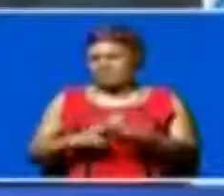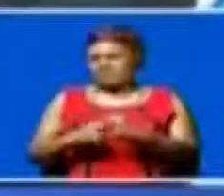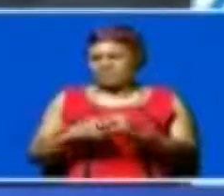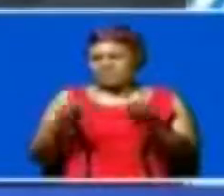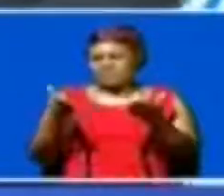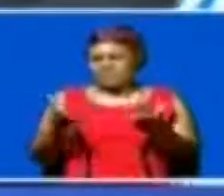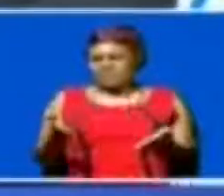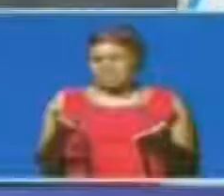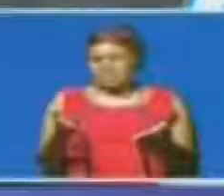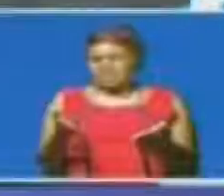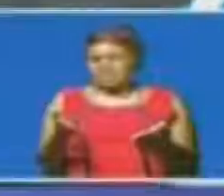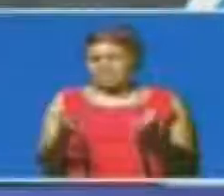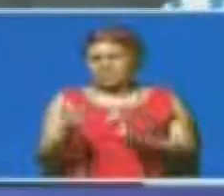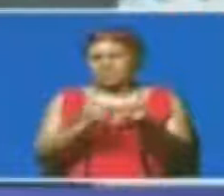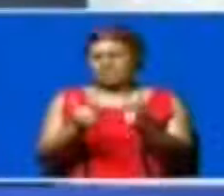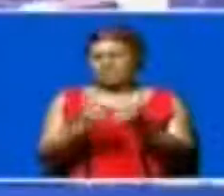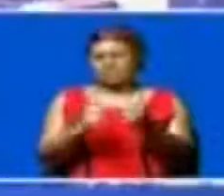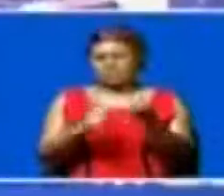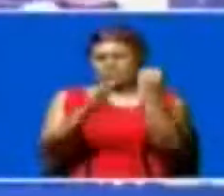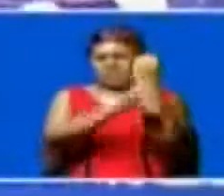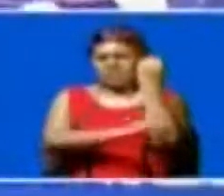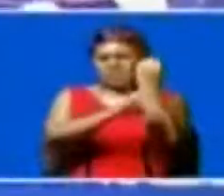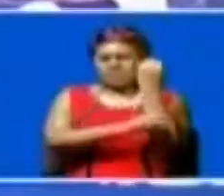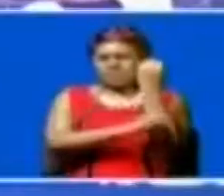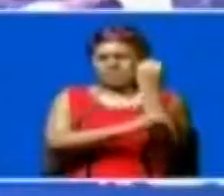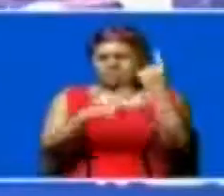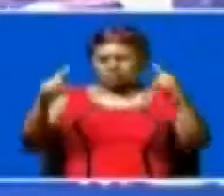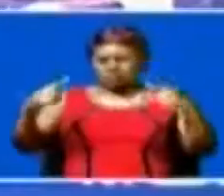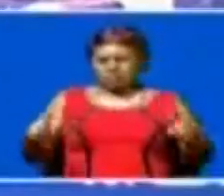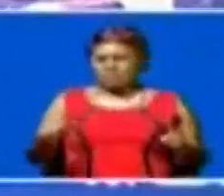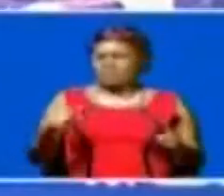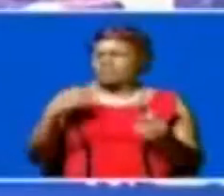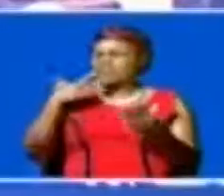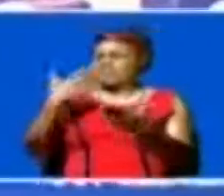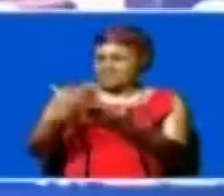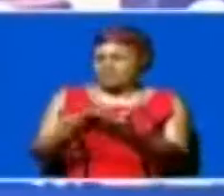a premium rugby tournament on that side of the country. And we appreciate you that